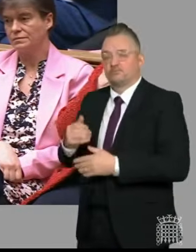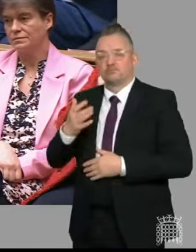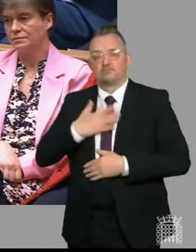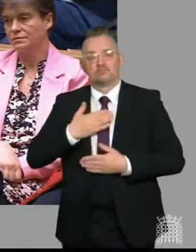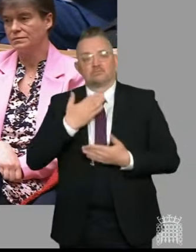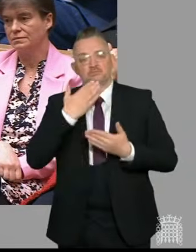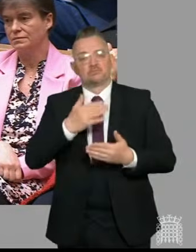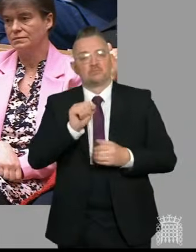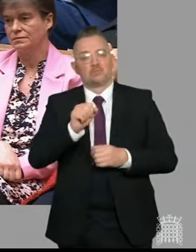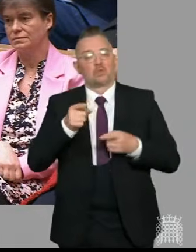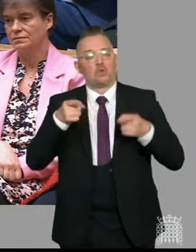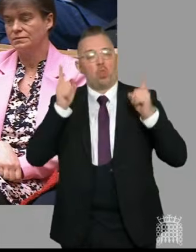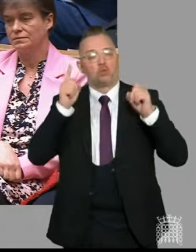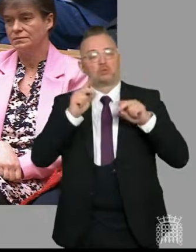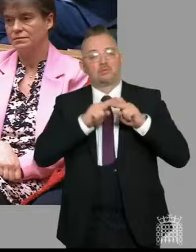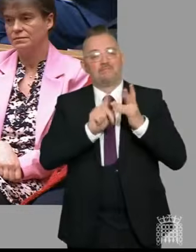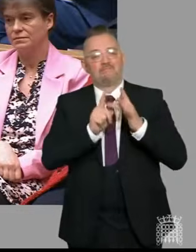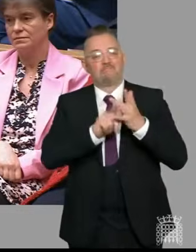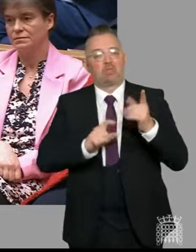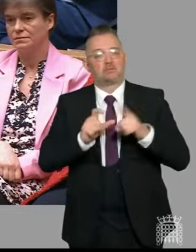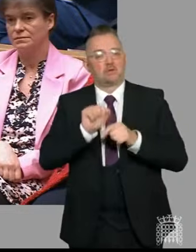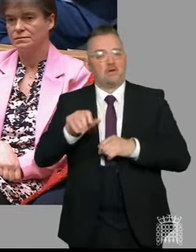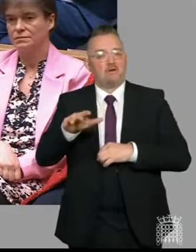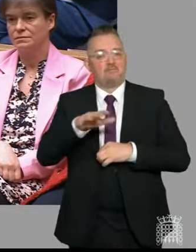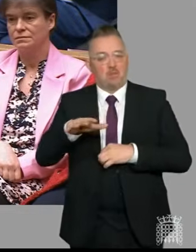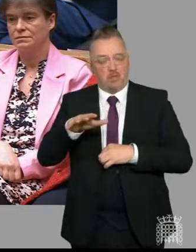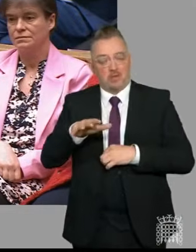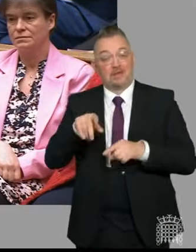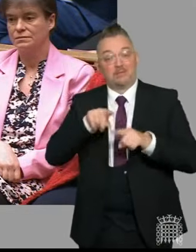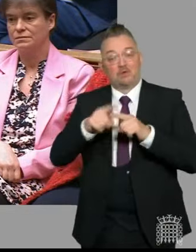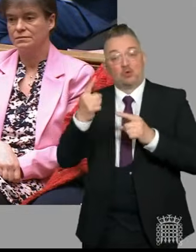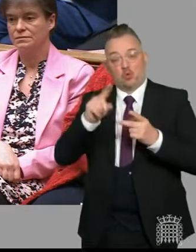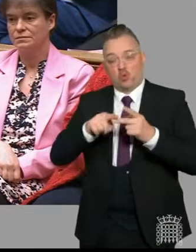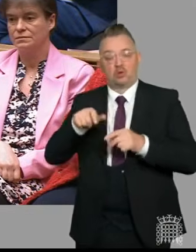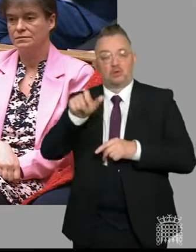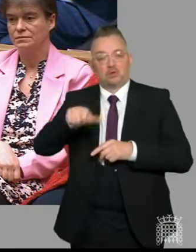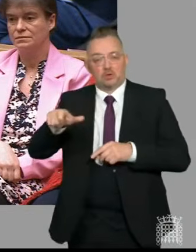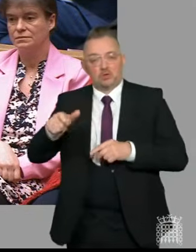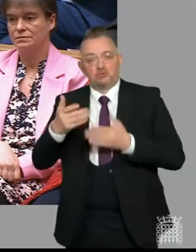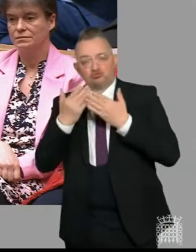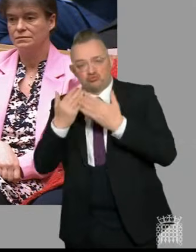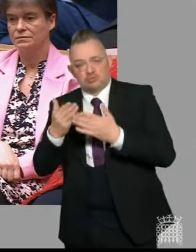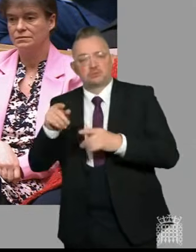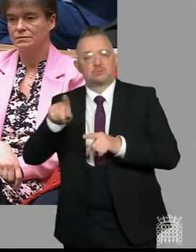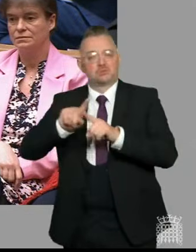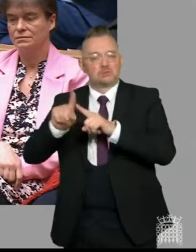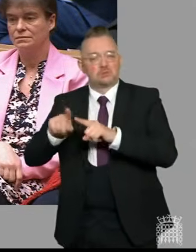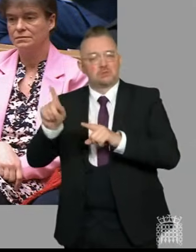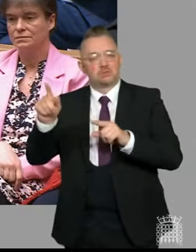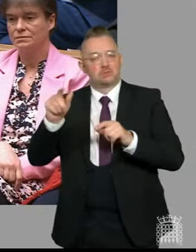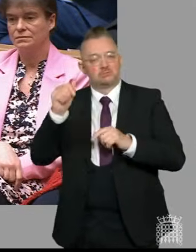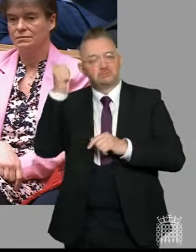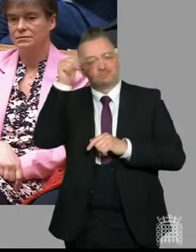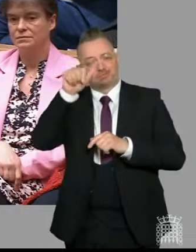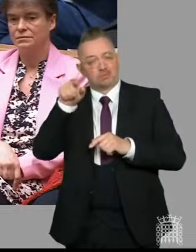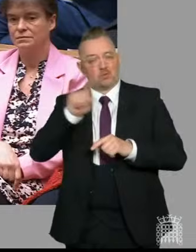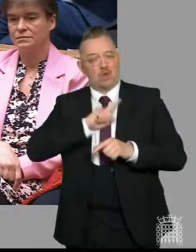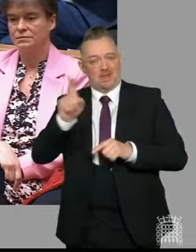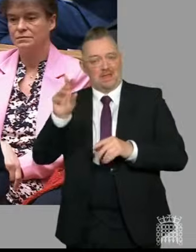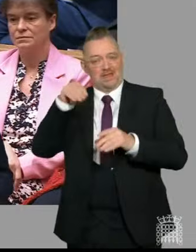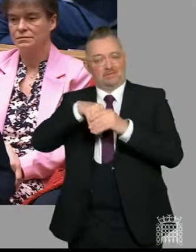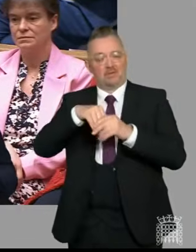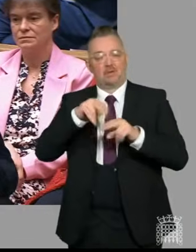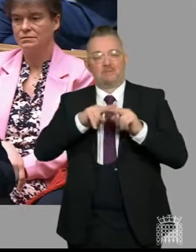the students and teachers at the Birches Head Academy in Stoke-on-Trent who are part of the Frank Field Education Trust. Yeah.